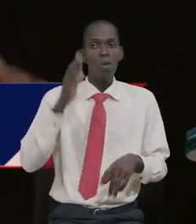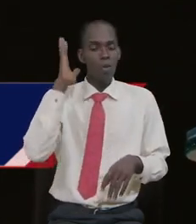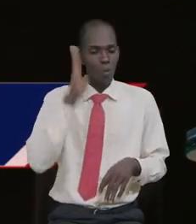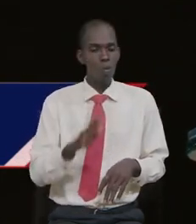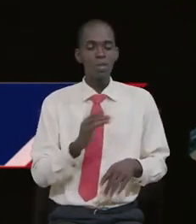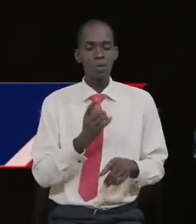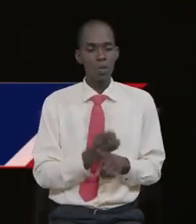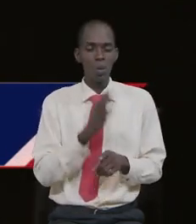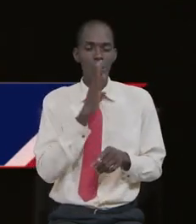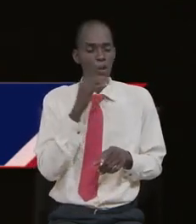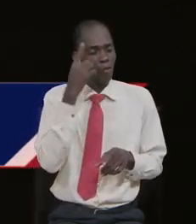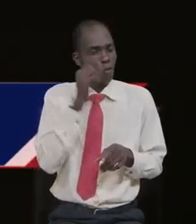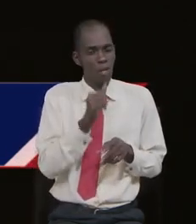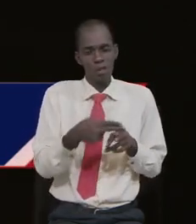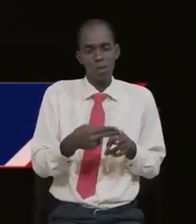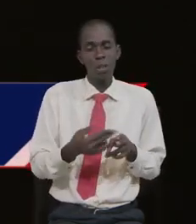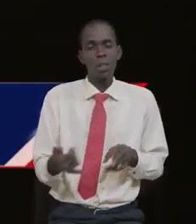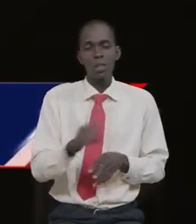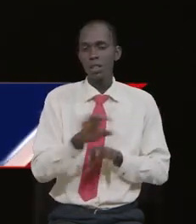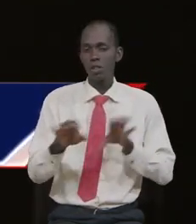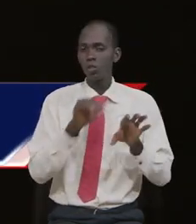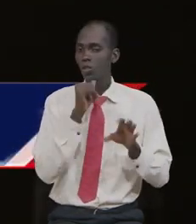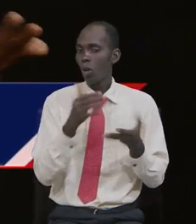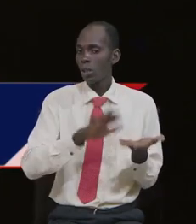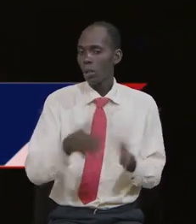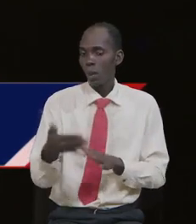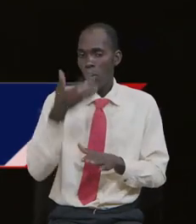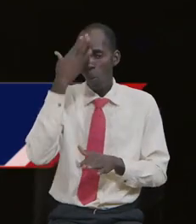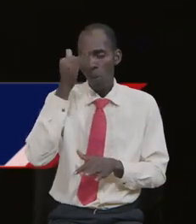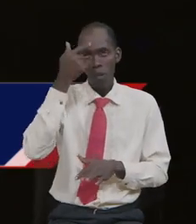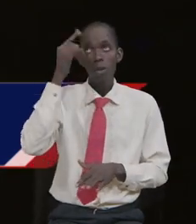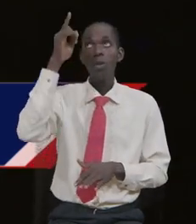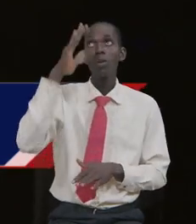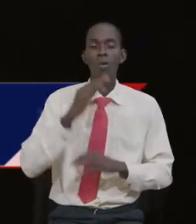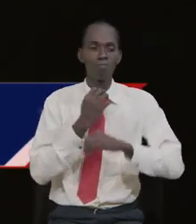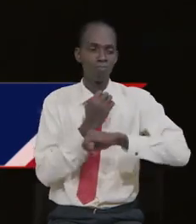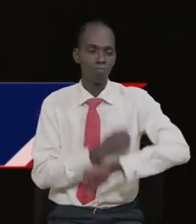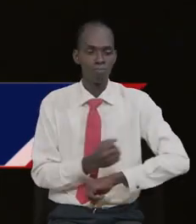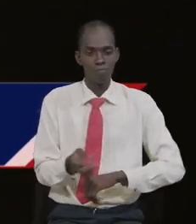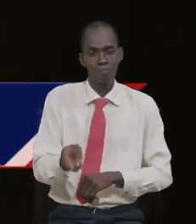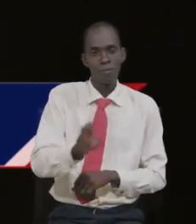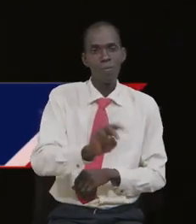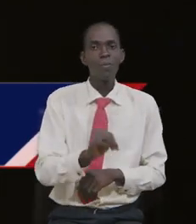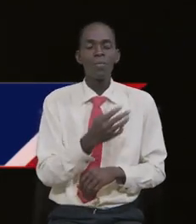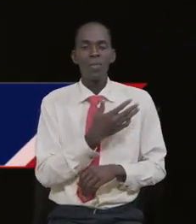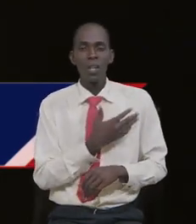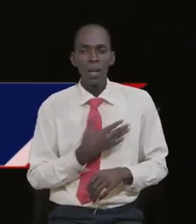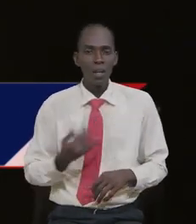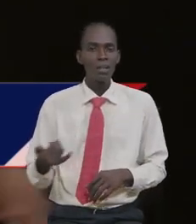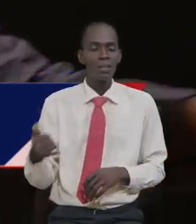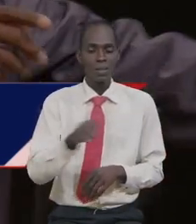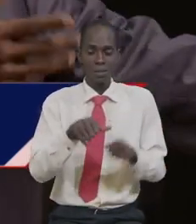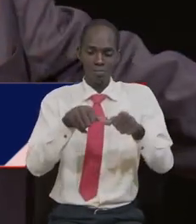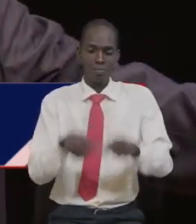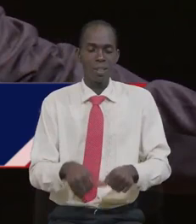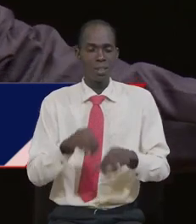temporary. They didn't die because God protected them, and their staying in that